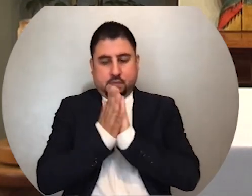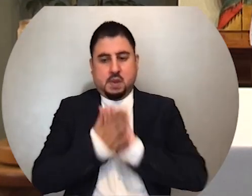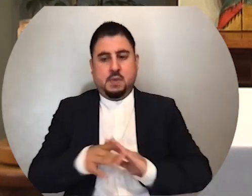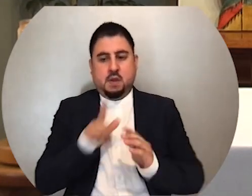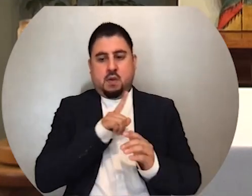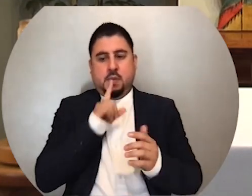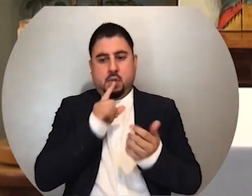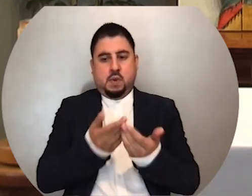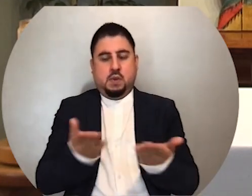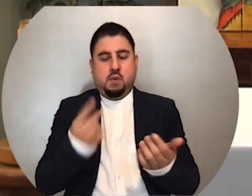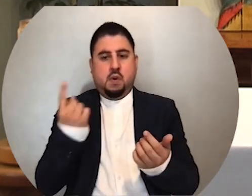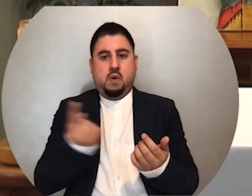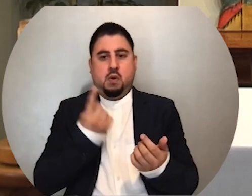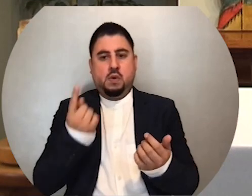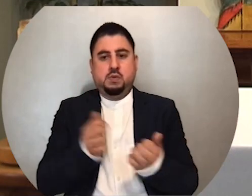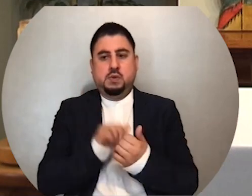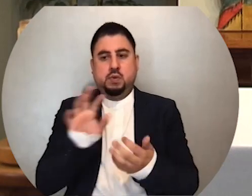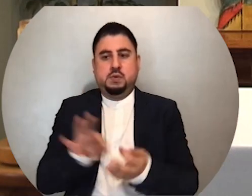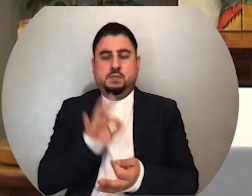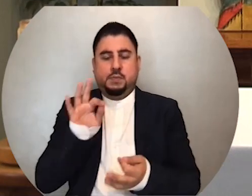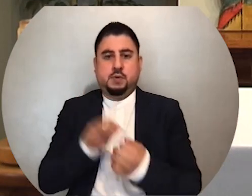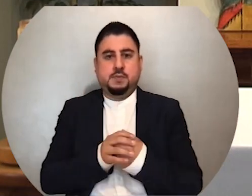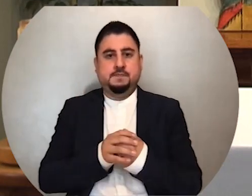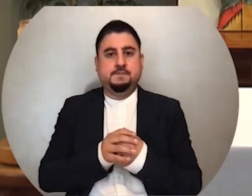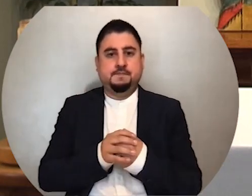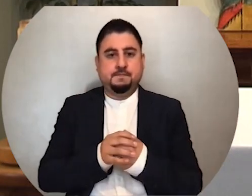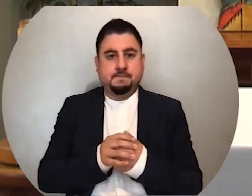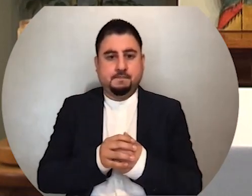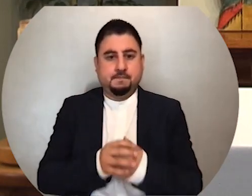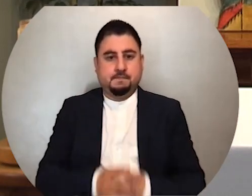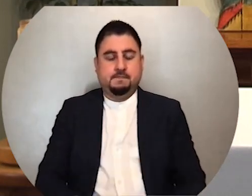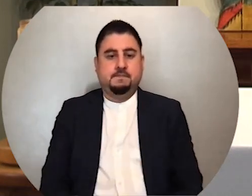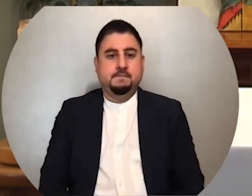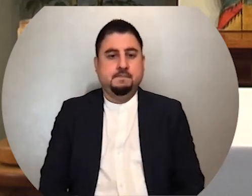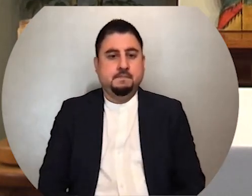the peace of the Lord be with you always. And with your spirit.